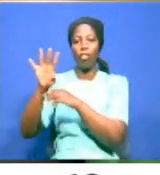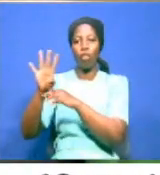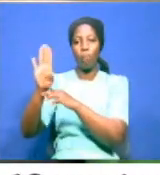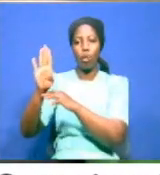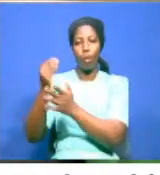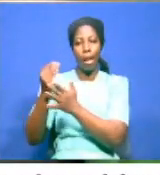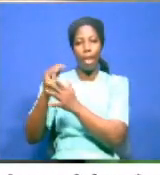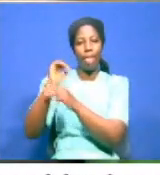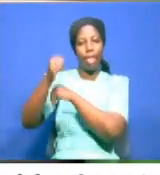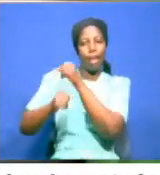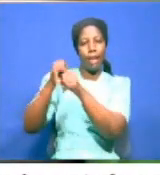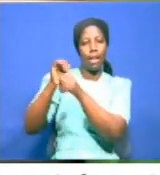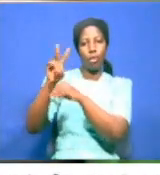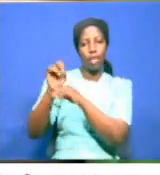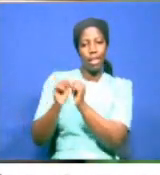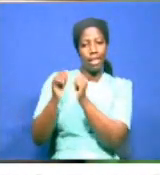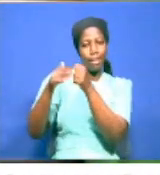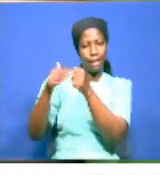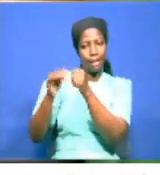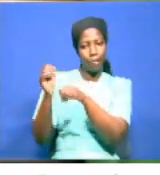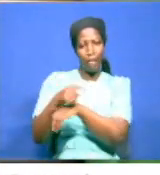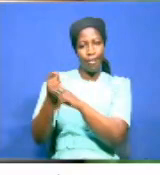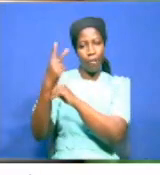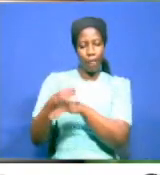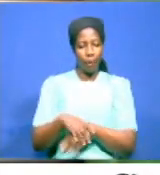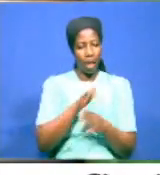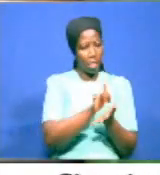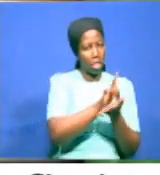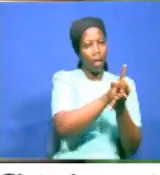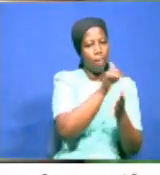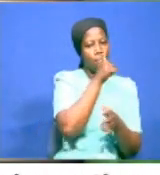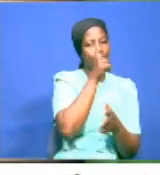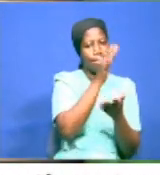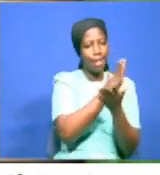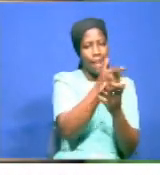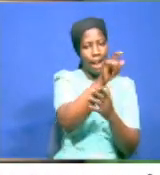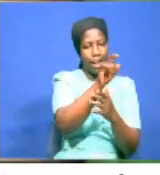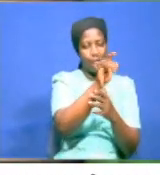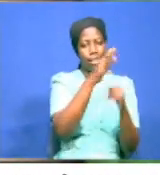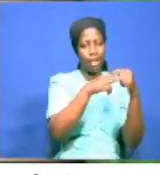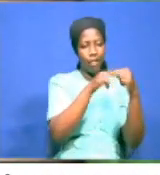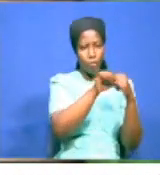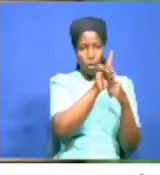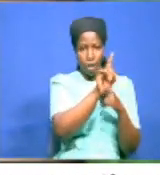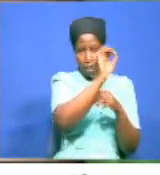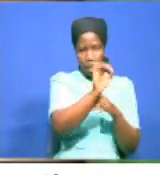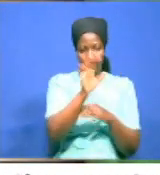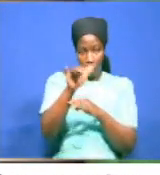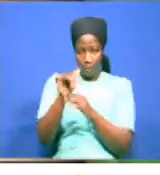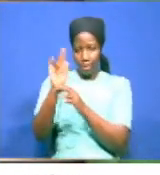as at December 2019, while credit to the private sector rose by 7.1% from Kenyan